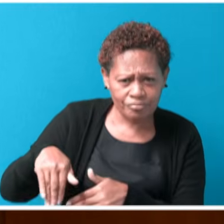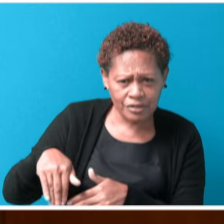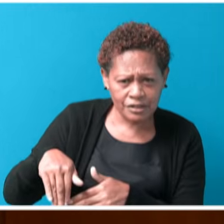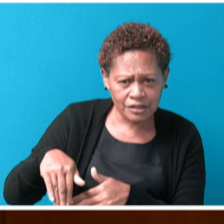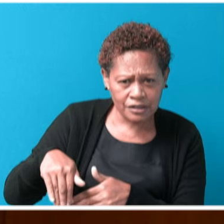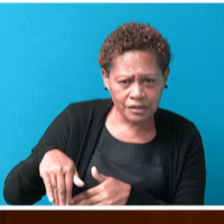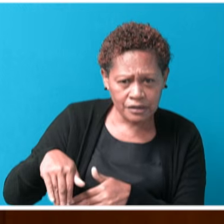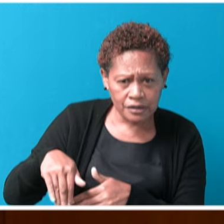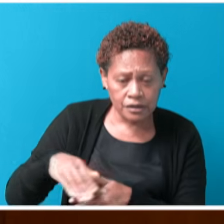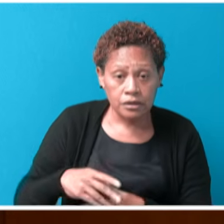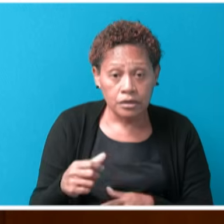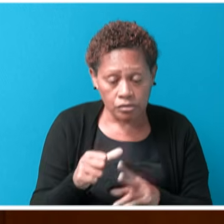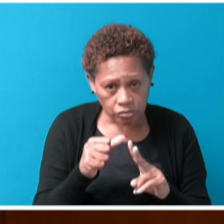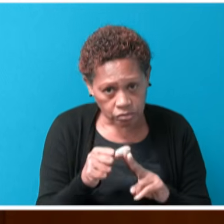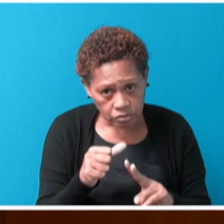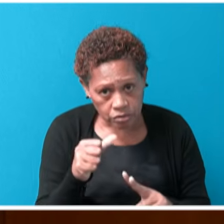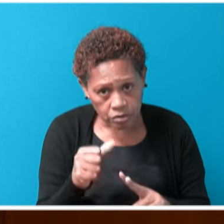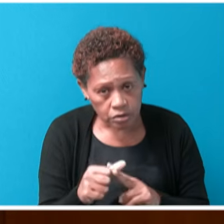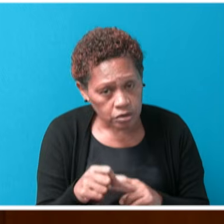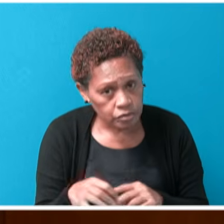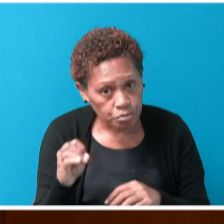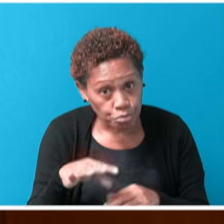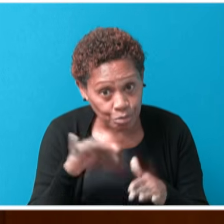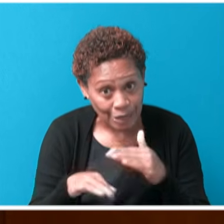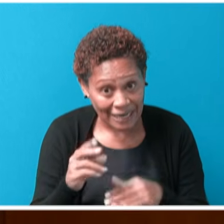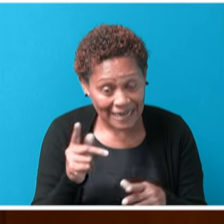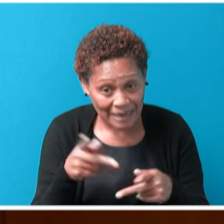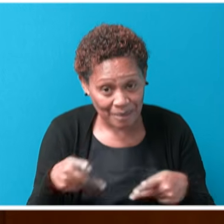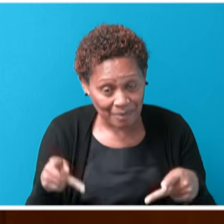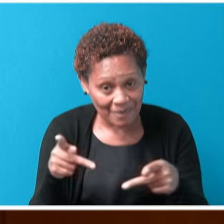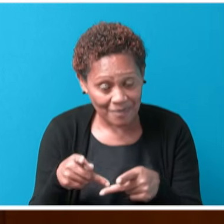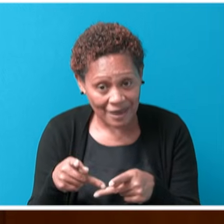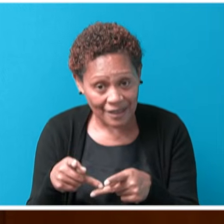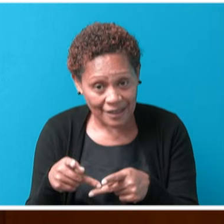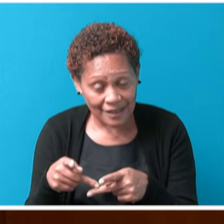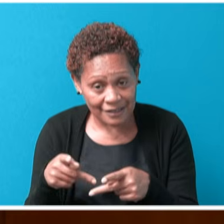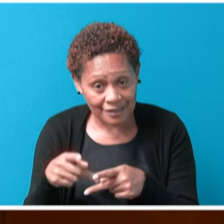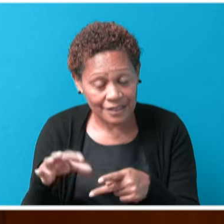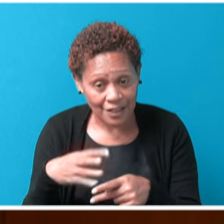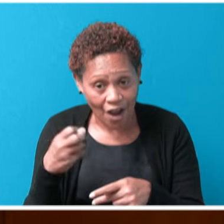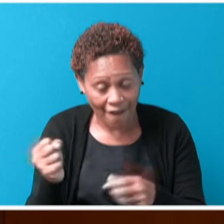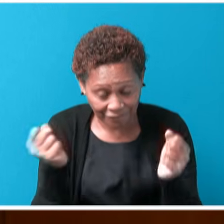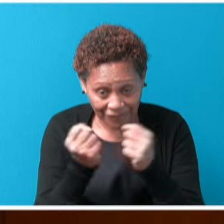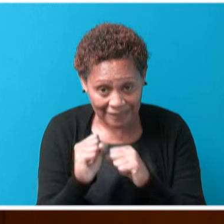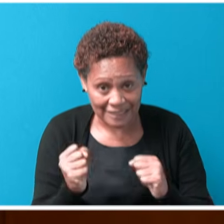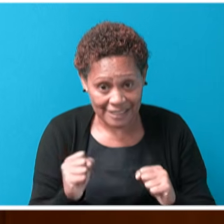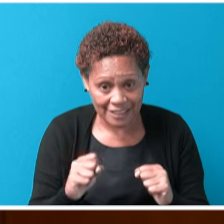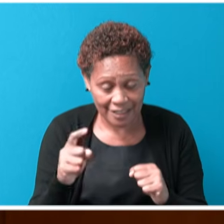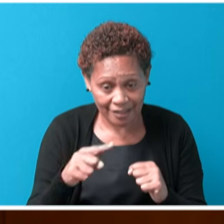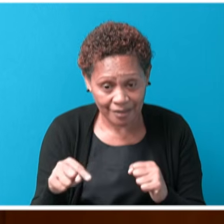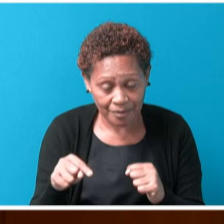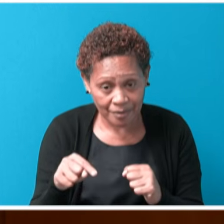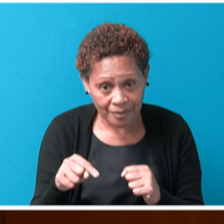duplication and/or put in place necessary components of the system to facilitate seamless